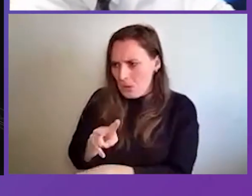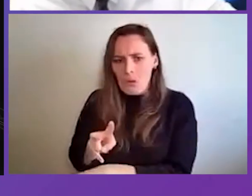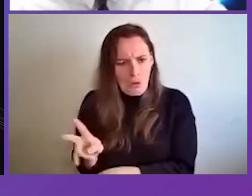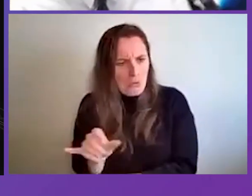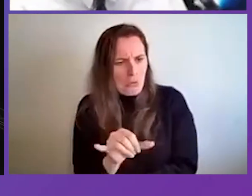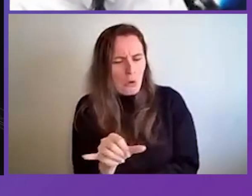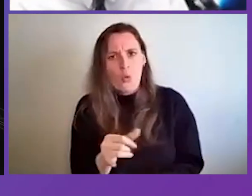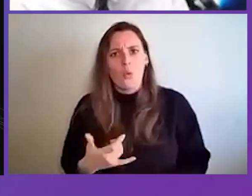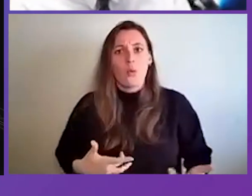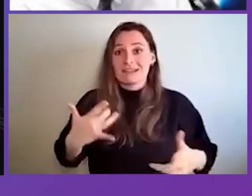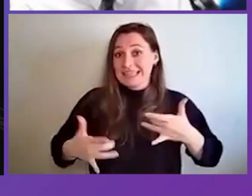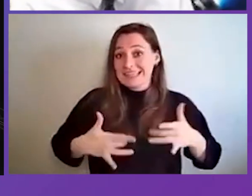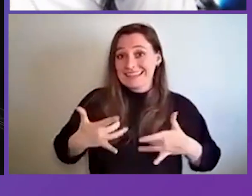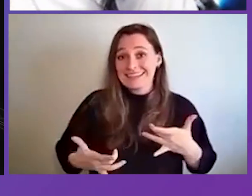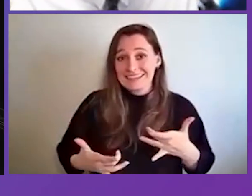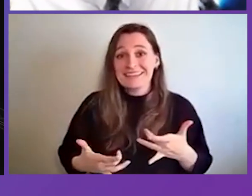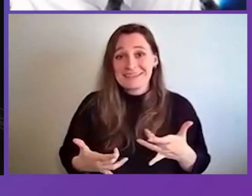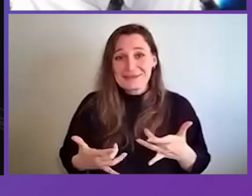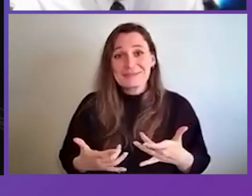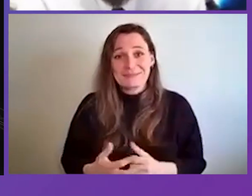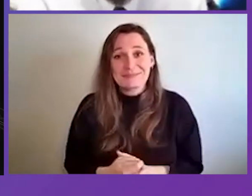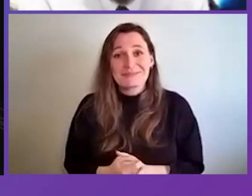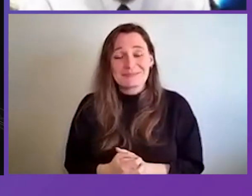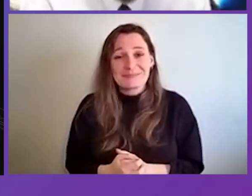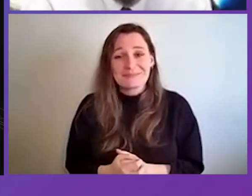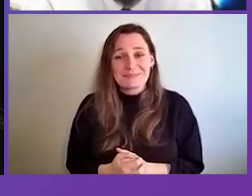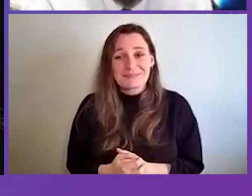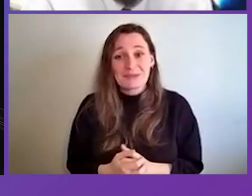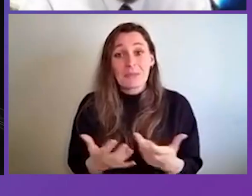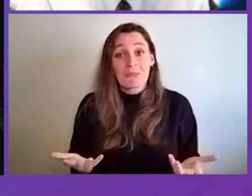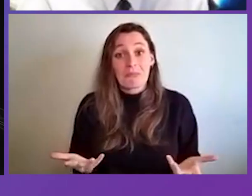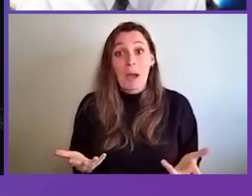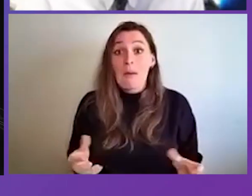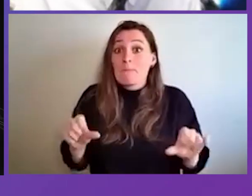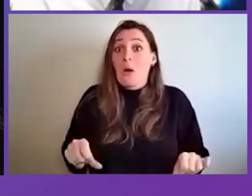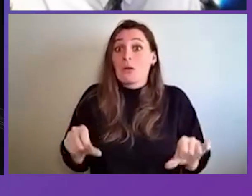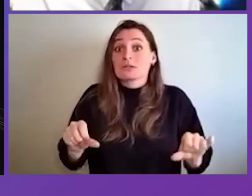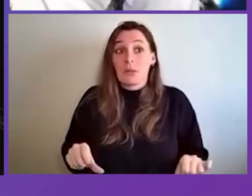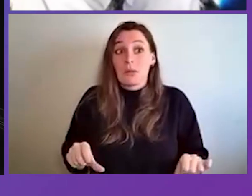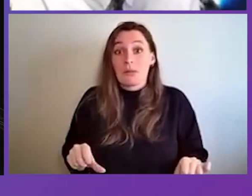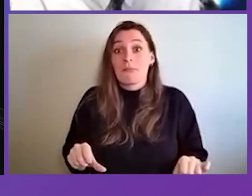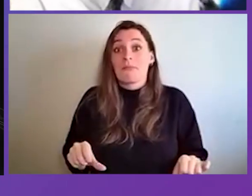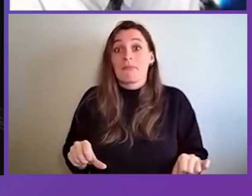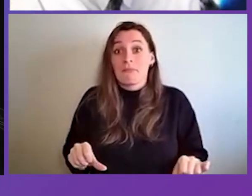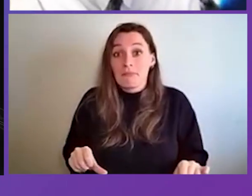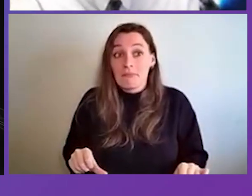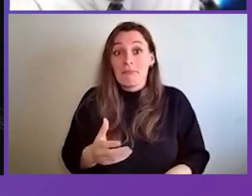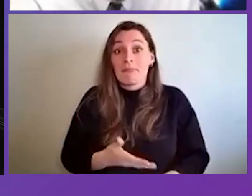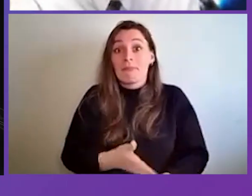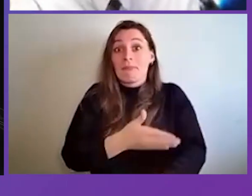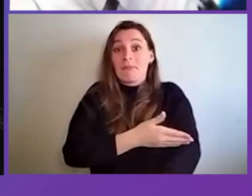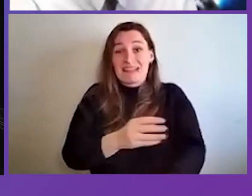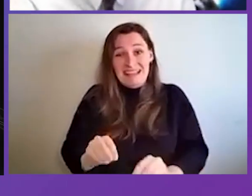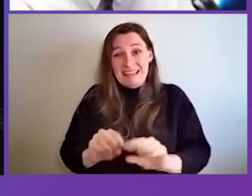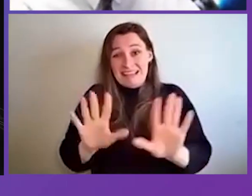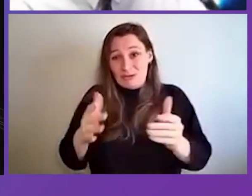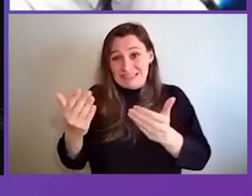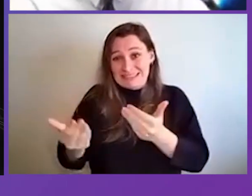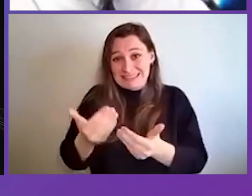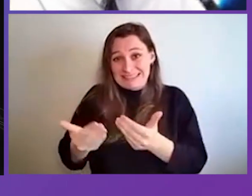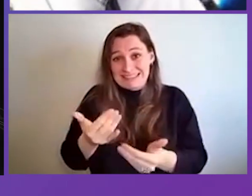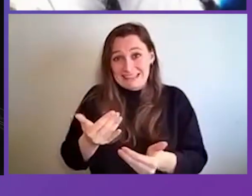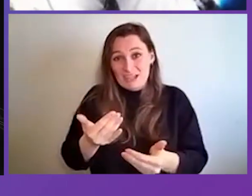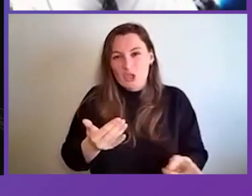actually it could be relatively straightforward to move away from using ratcheting straps and